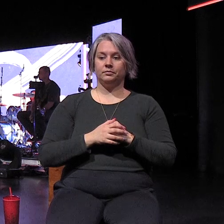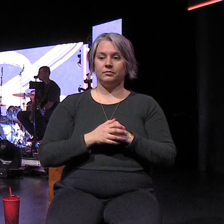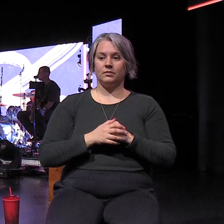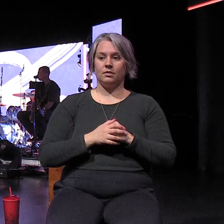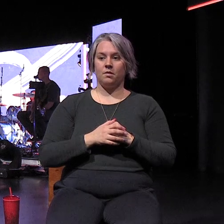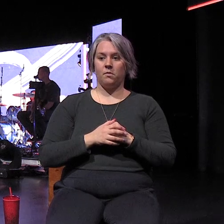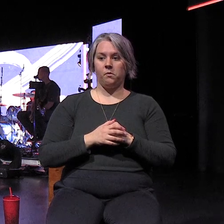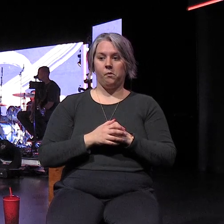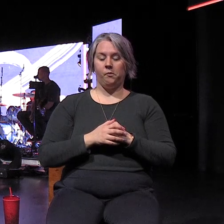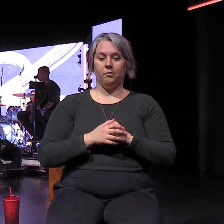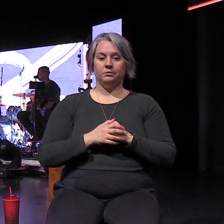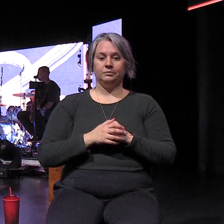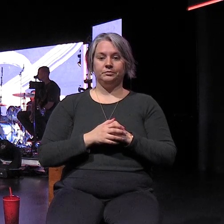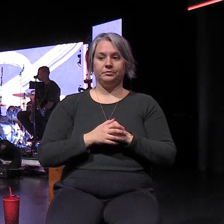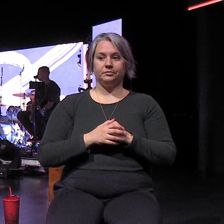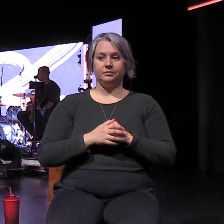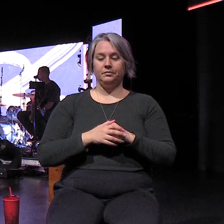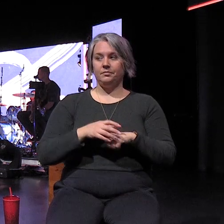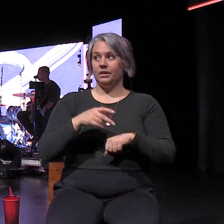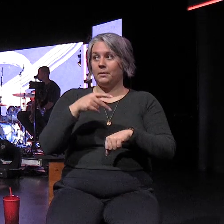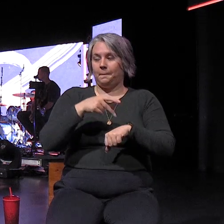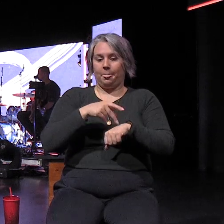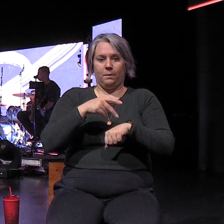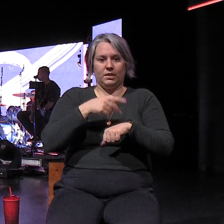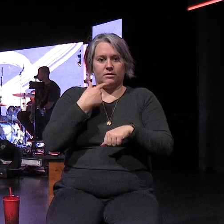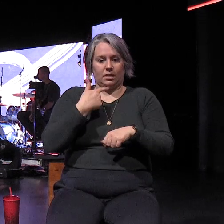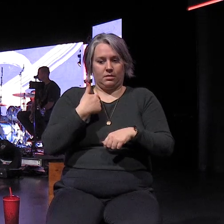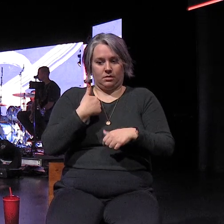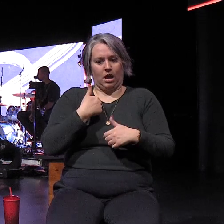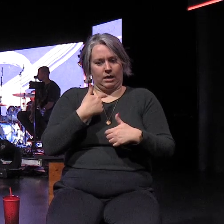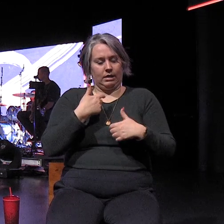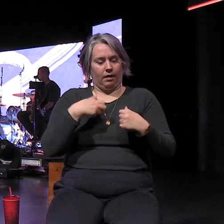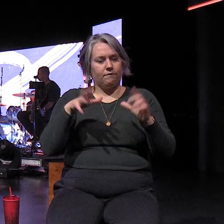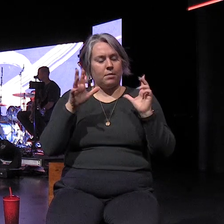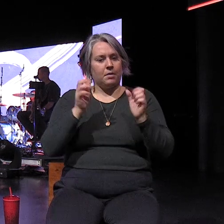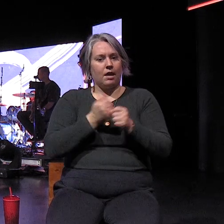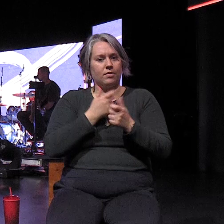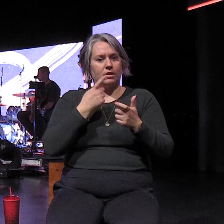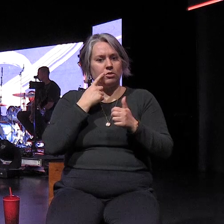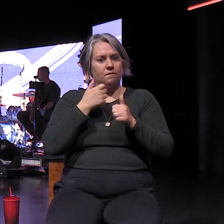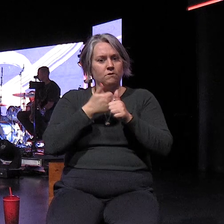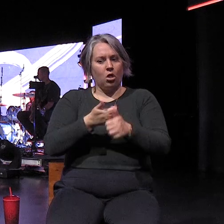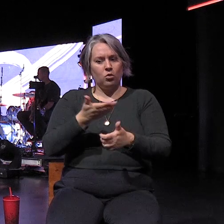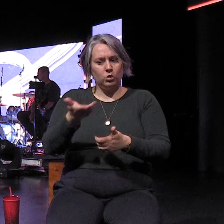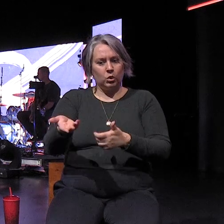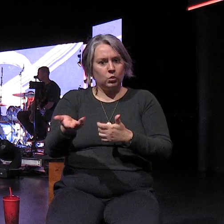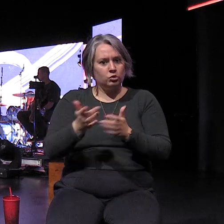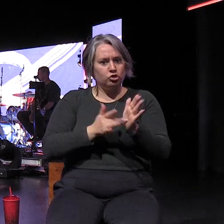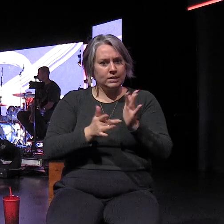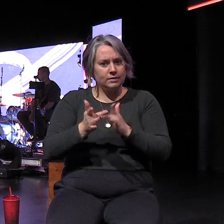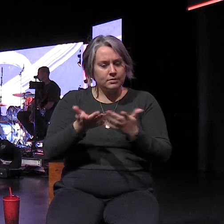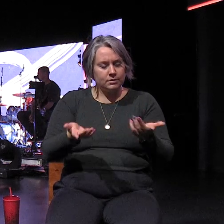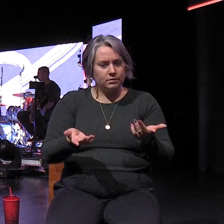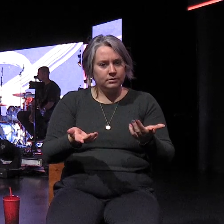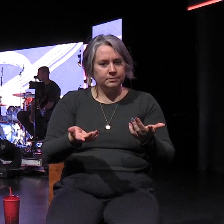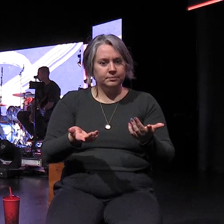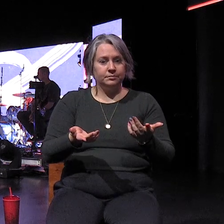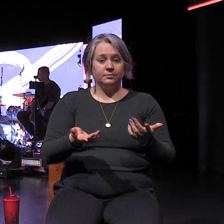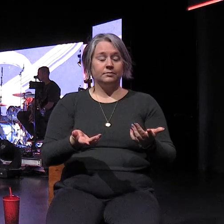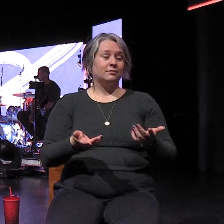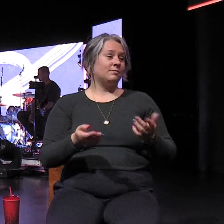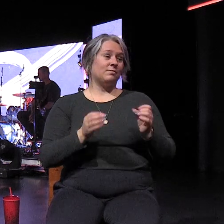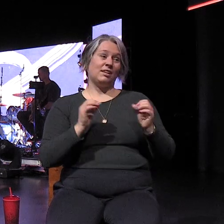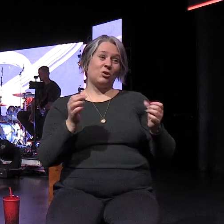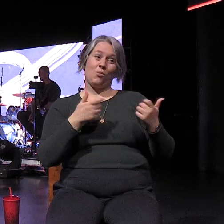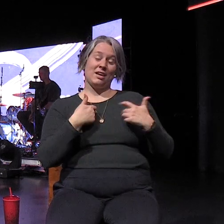says, well, see, we have left all to follow you. So he said to them, assuredly, I say to you, there is no one who